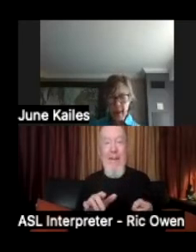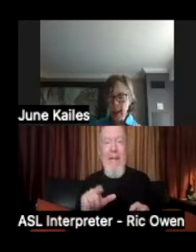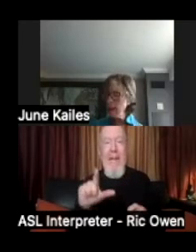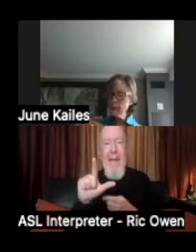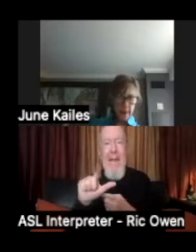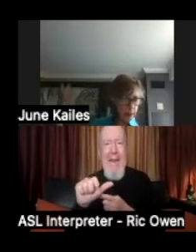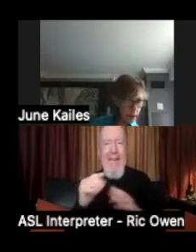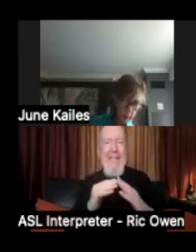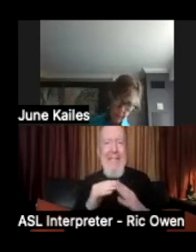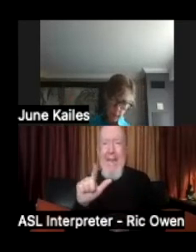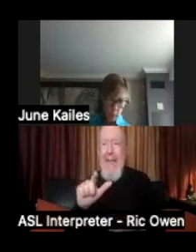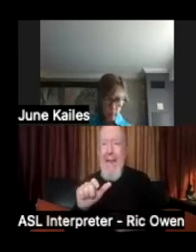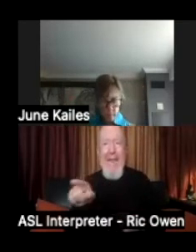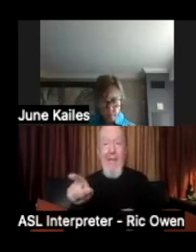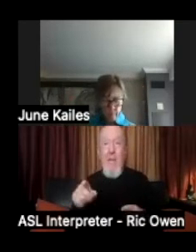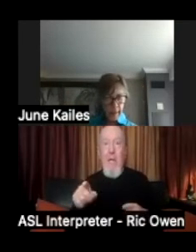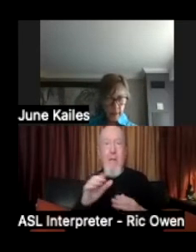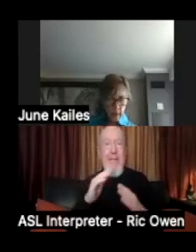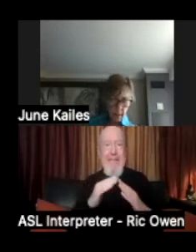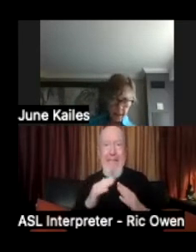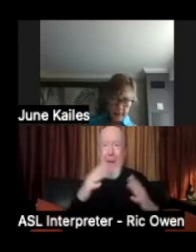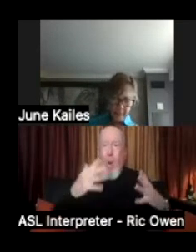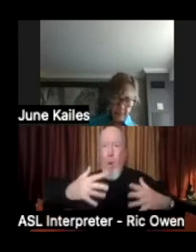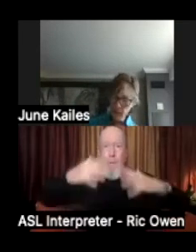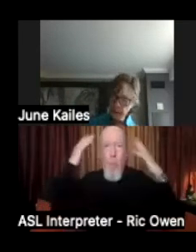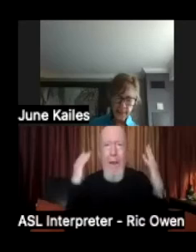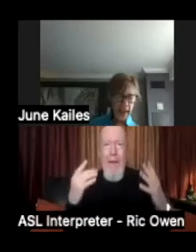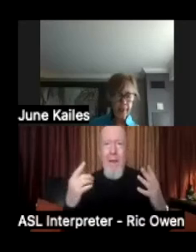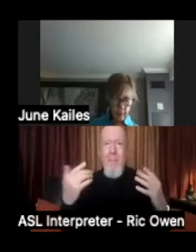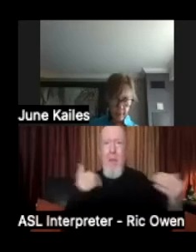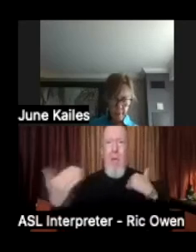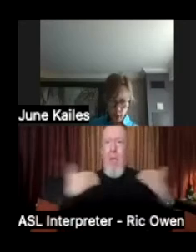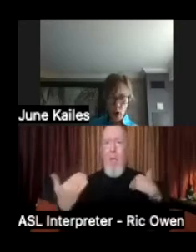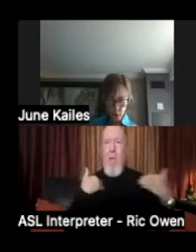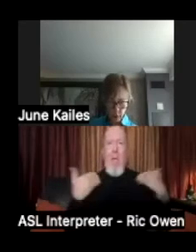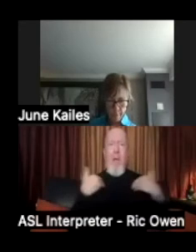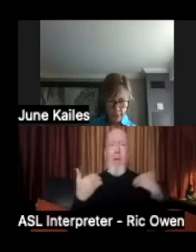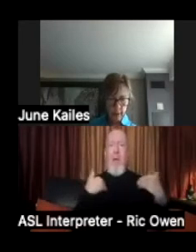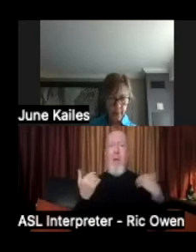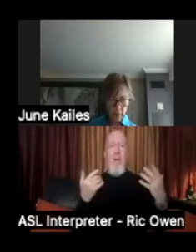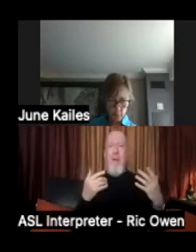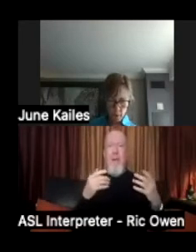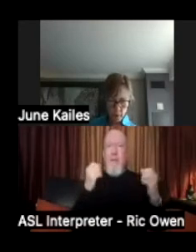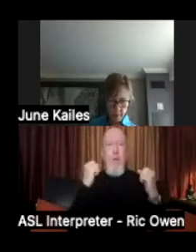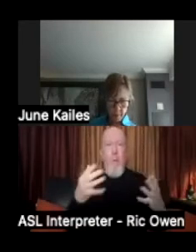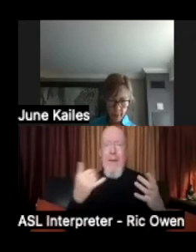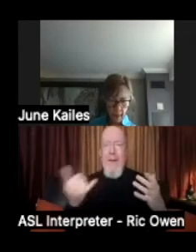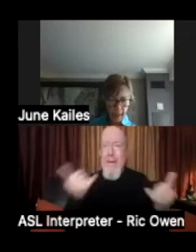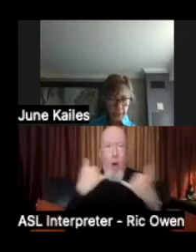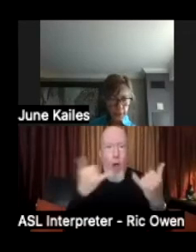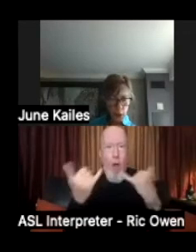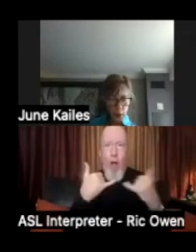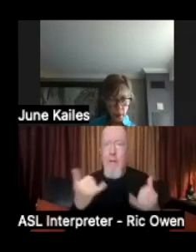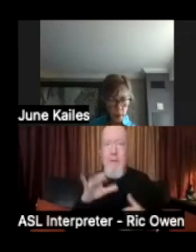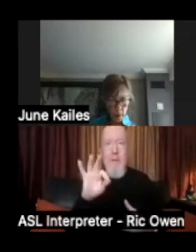inundated and could not meet even a 10th of the calls coming into 911.